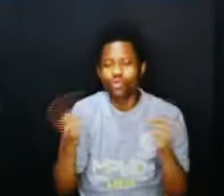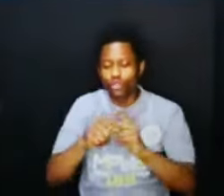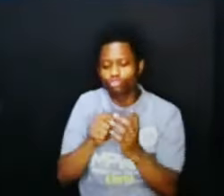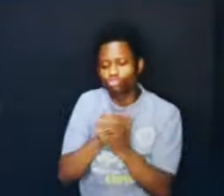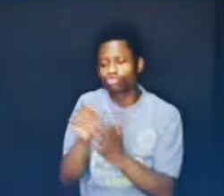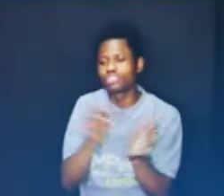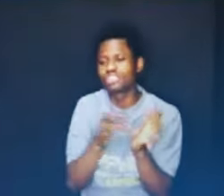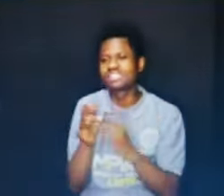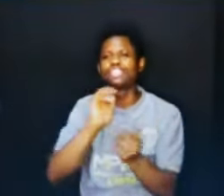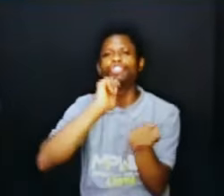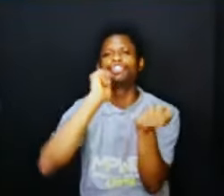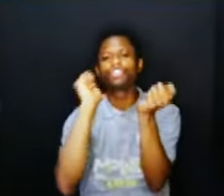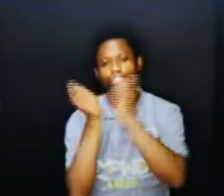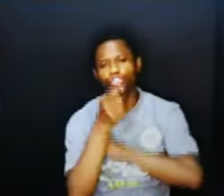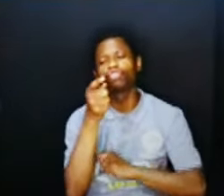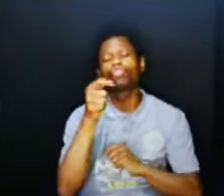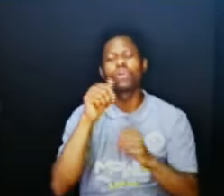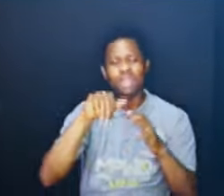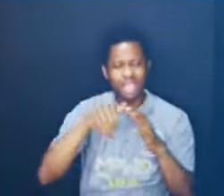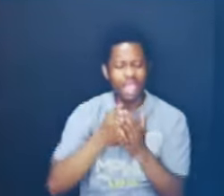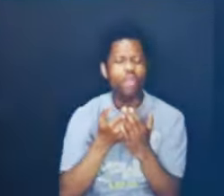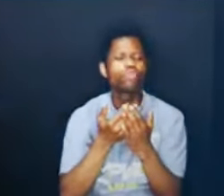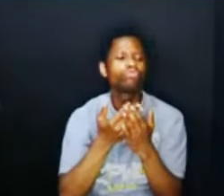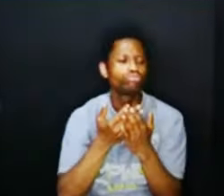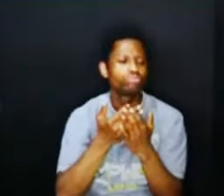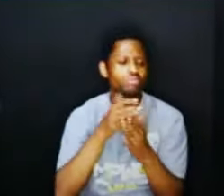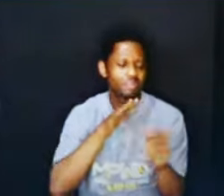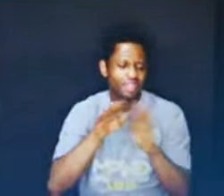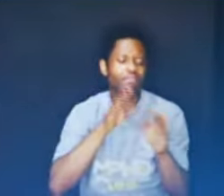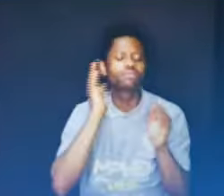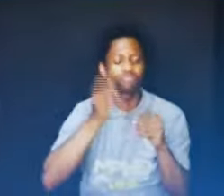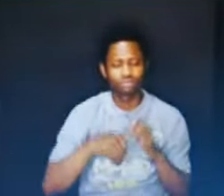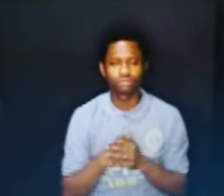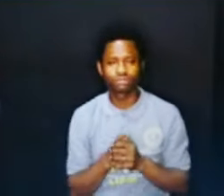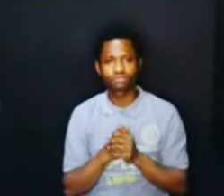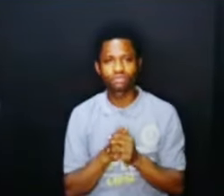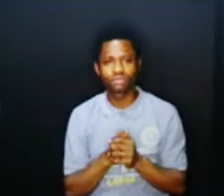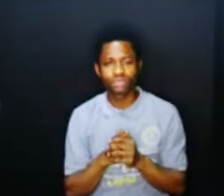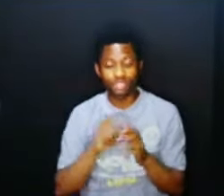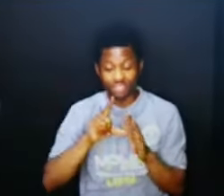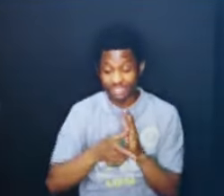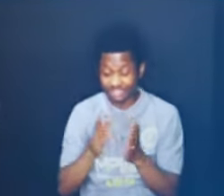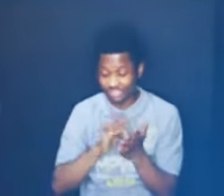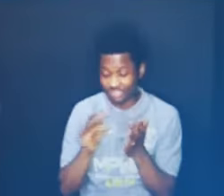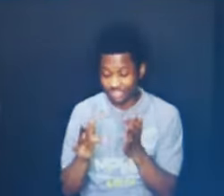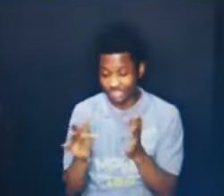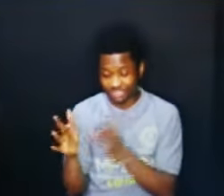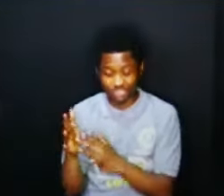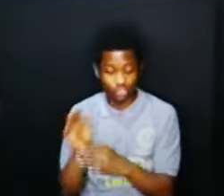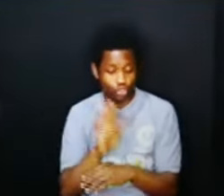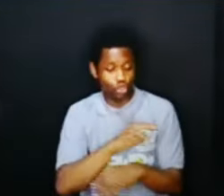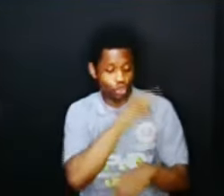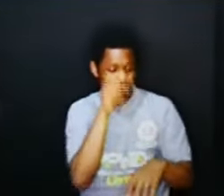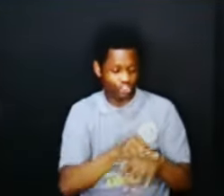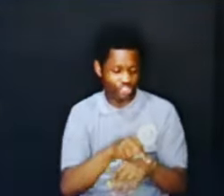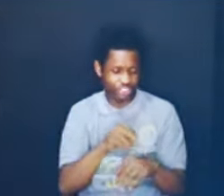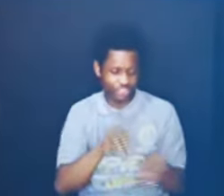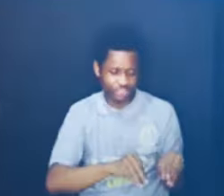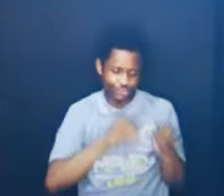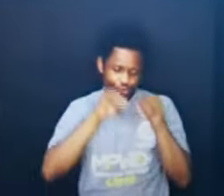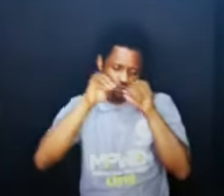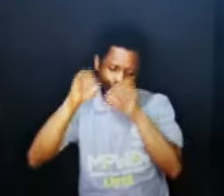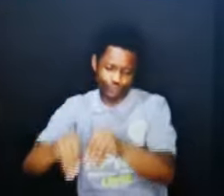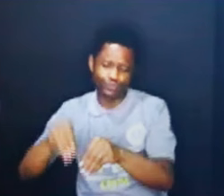ya all kan no eye ne be sin wa bra bom bra Christo asachira ho and put his own nature in you. Na hey no odi ono ankasa ni